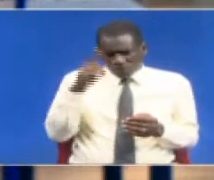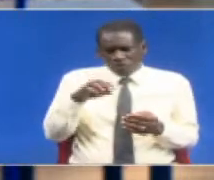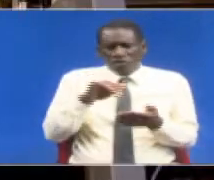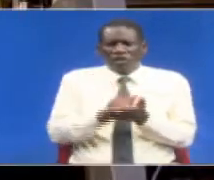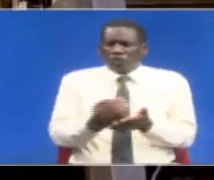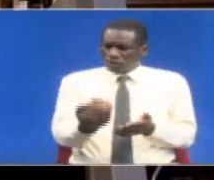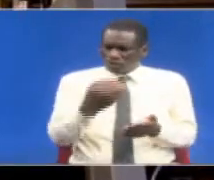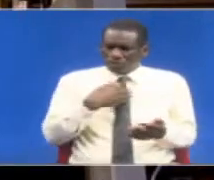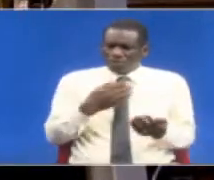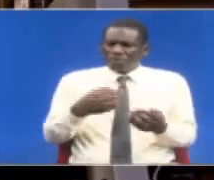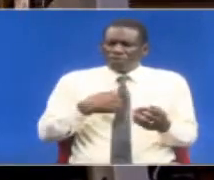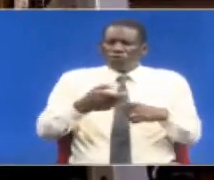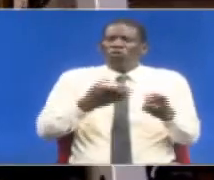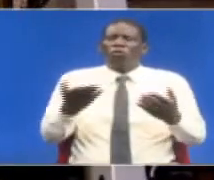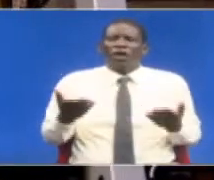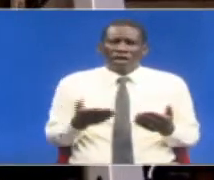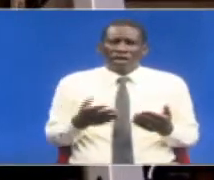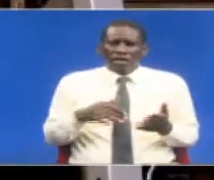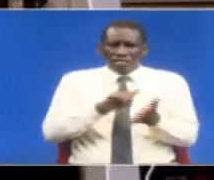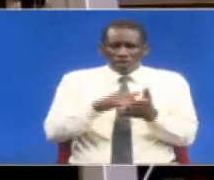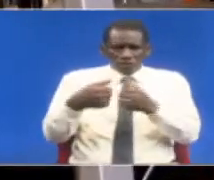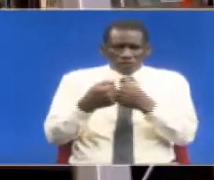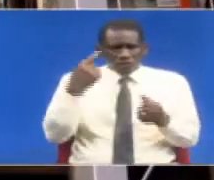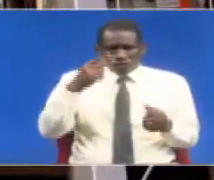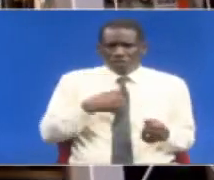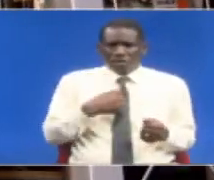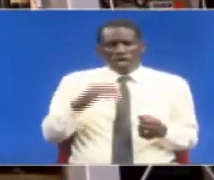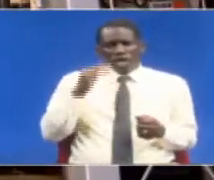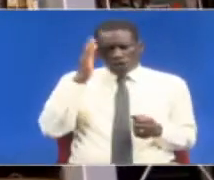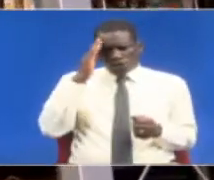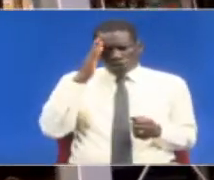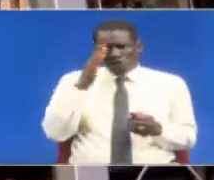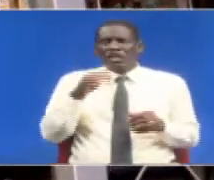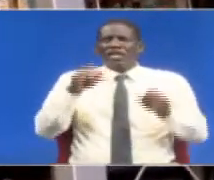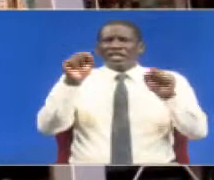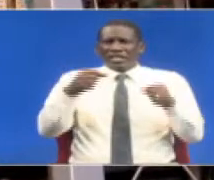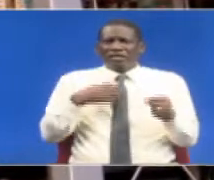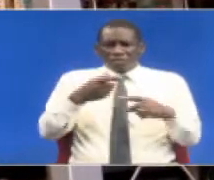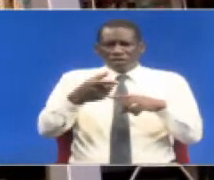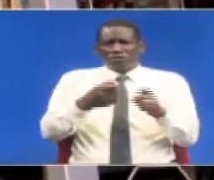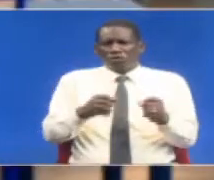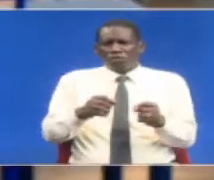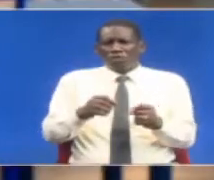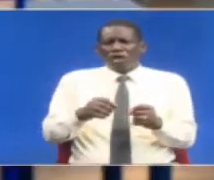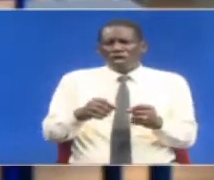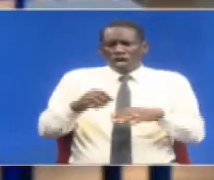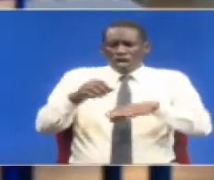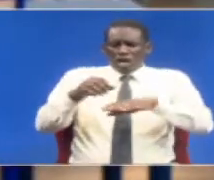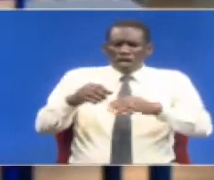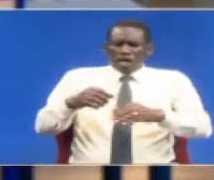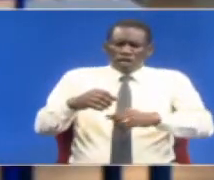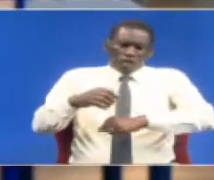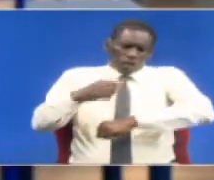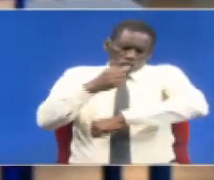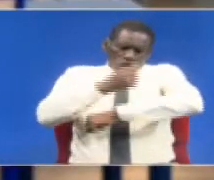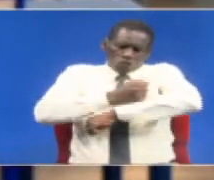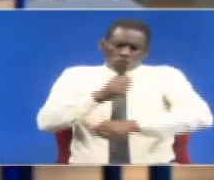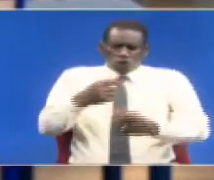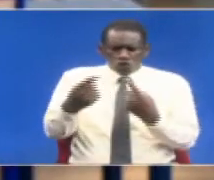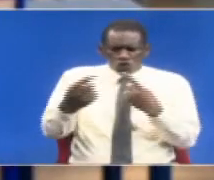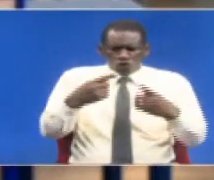challenge for me. And I realized, as much as I was from a vernacular speaking school, I was good in